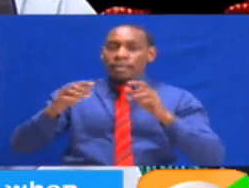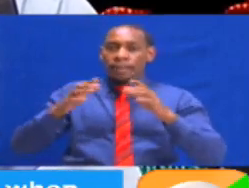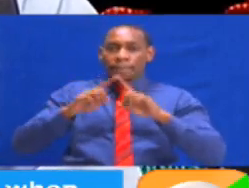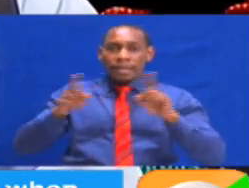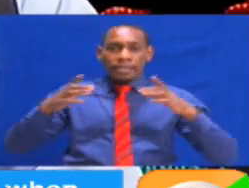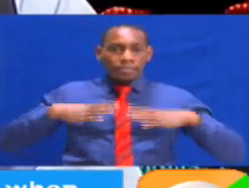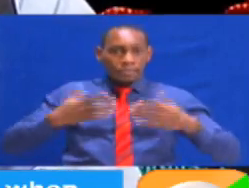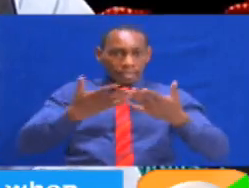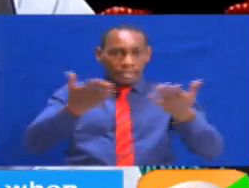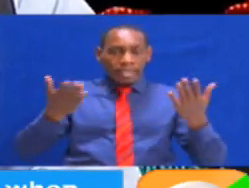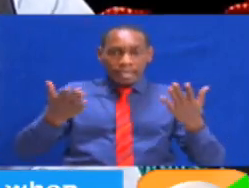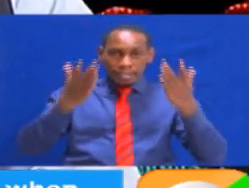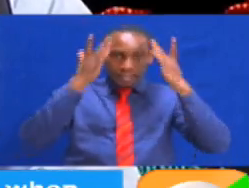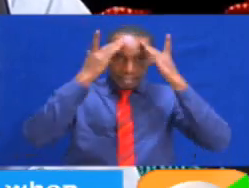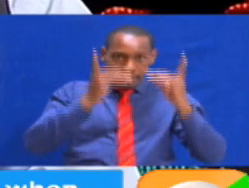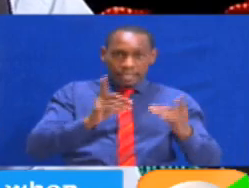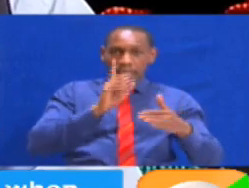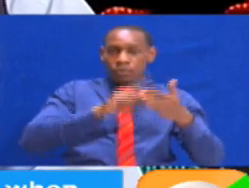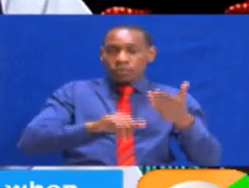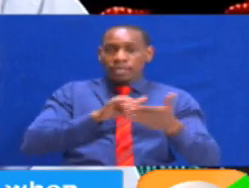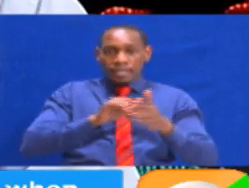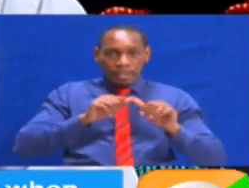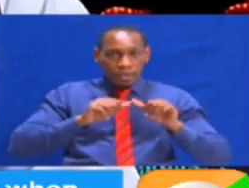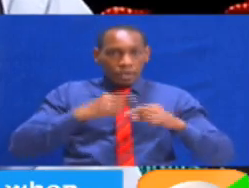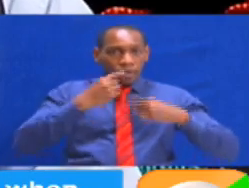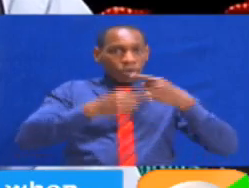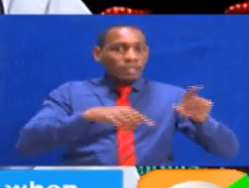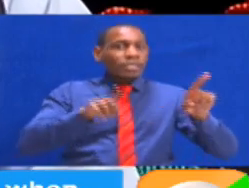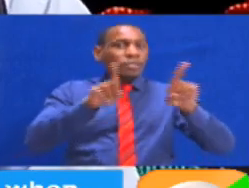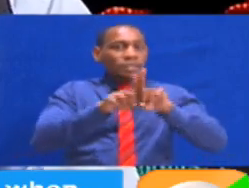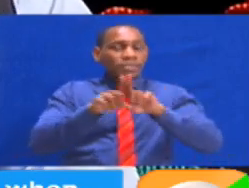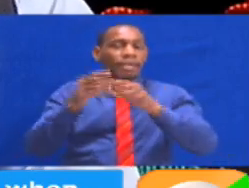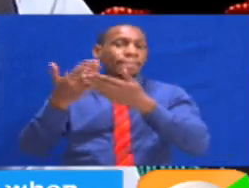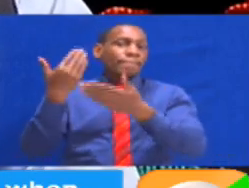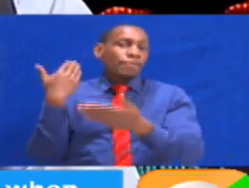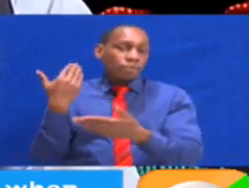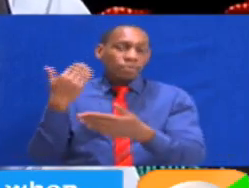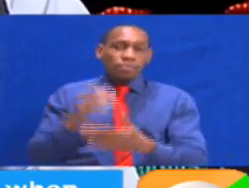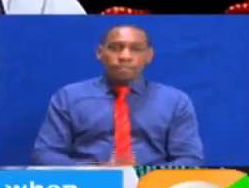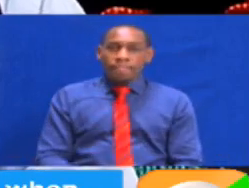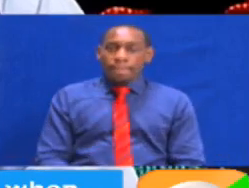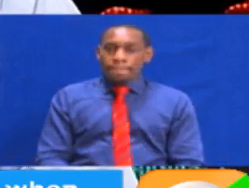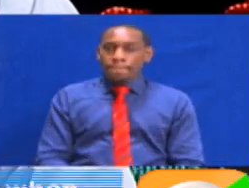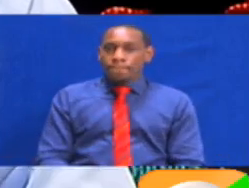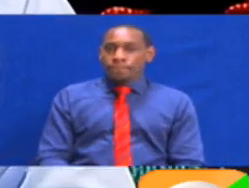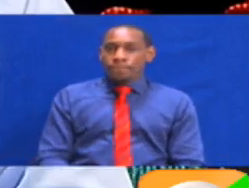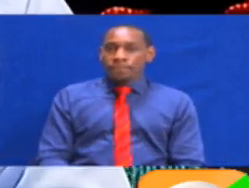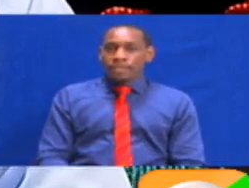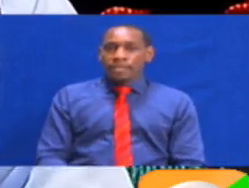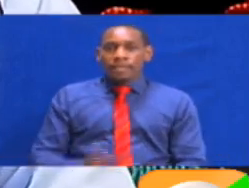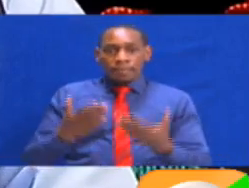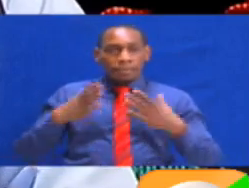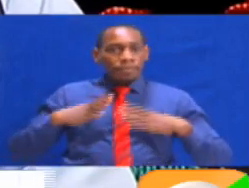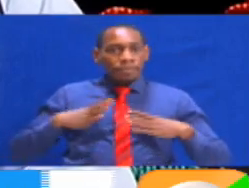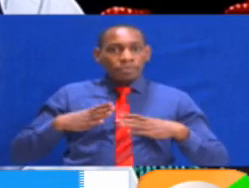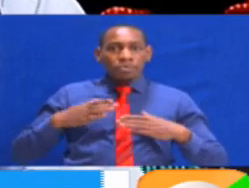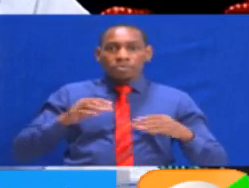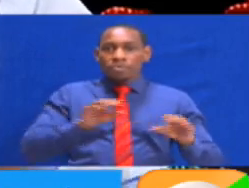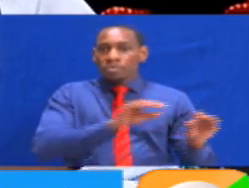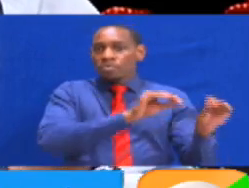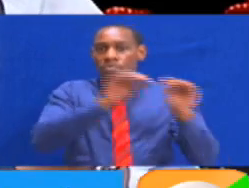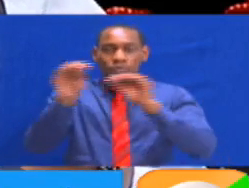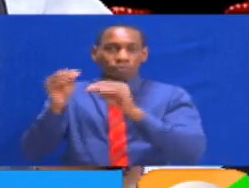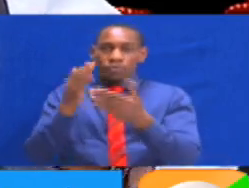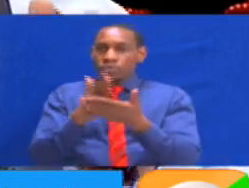choosing to keep things the same way they have been. There have been a lot of movements, and it's very, very tragic to